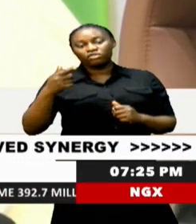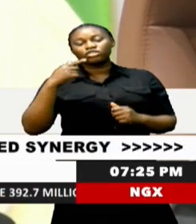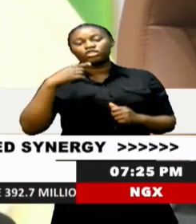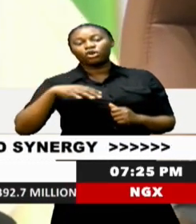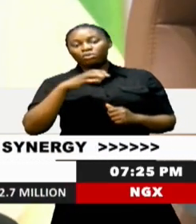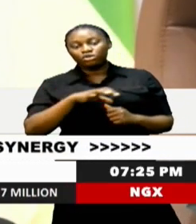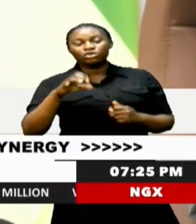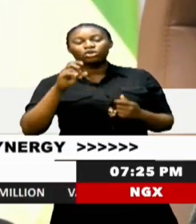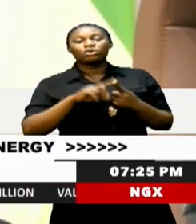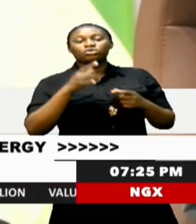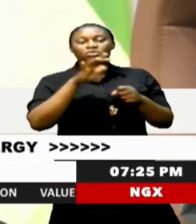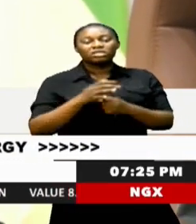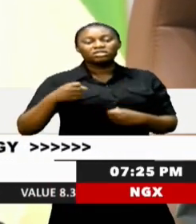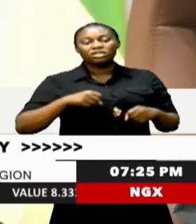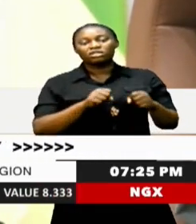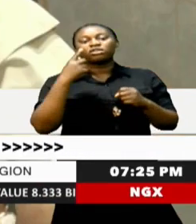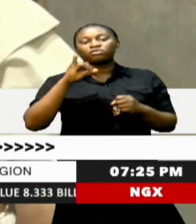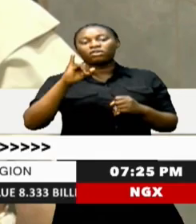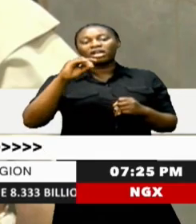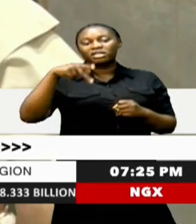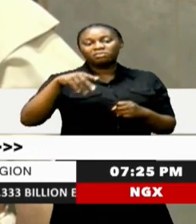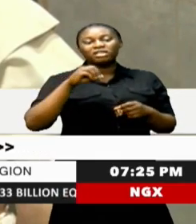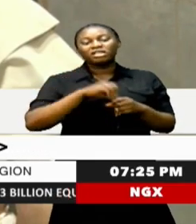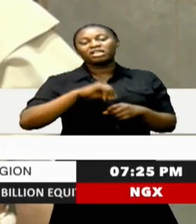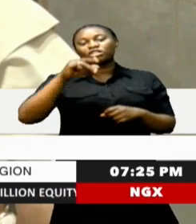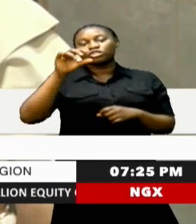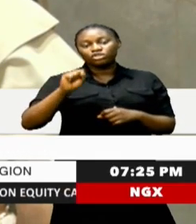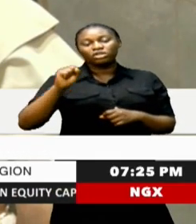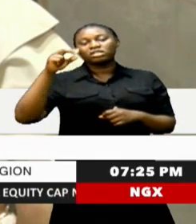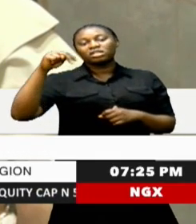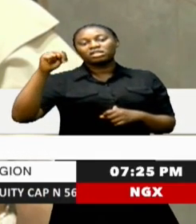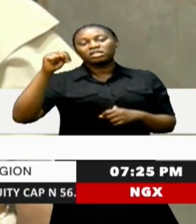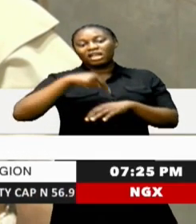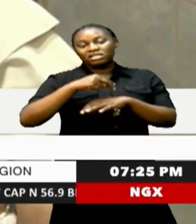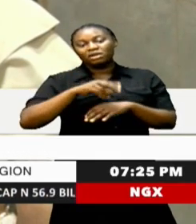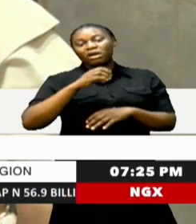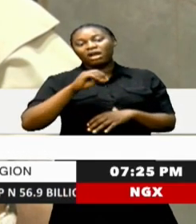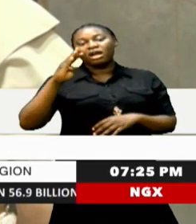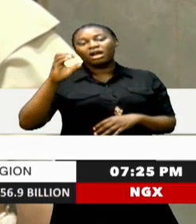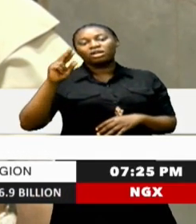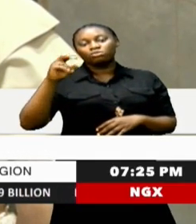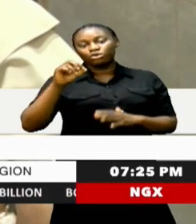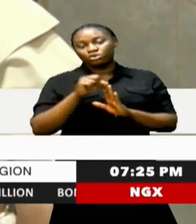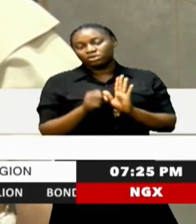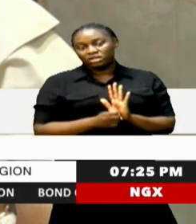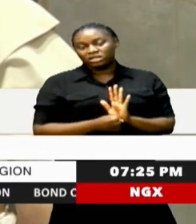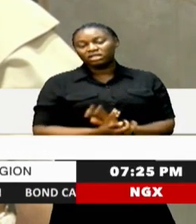farm settlement for IDPs in Plateau, Nasarawa, and Borno states. We intend to cultivate